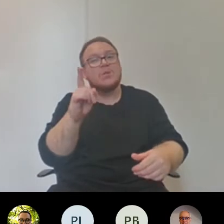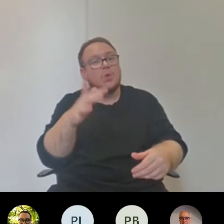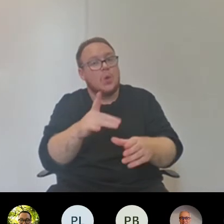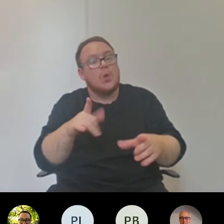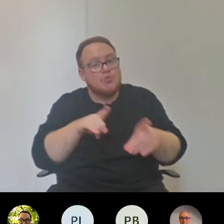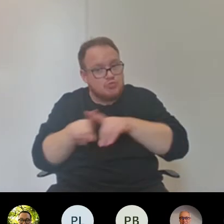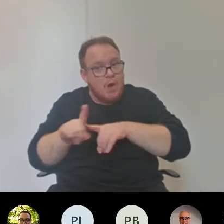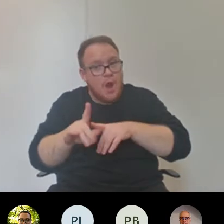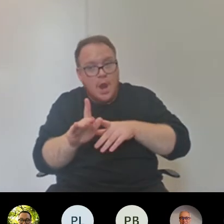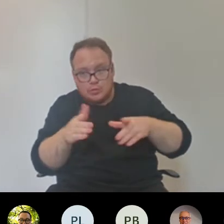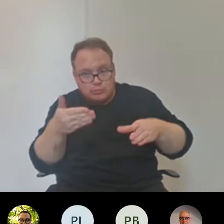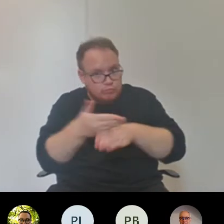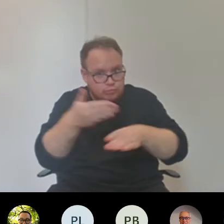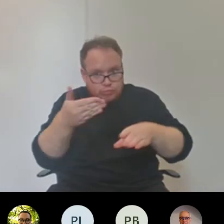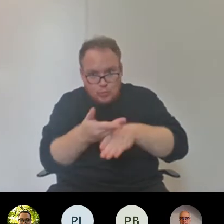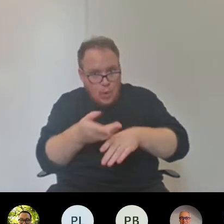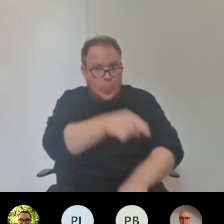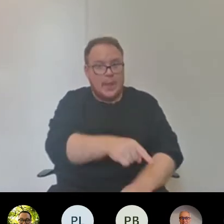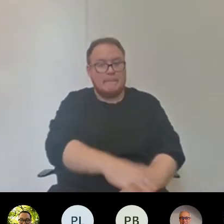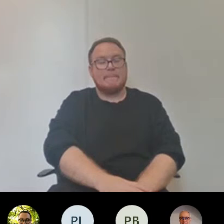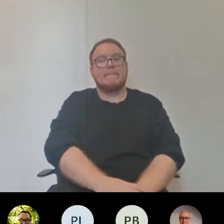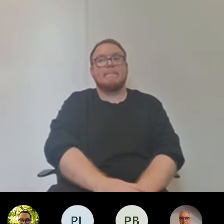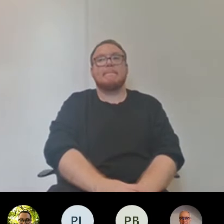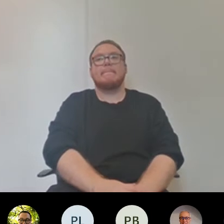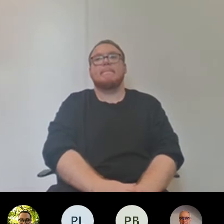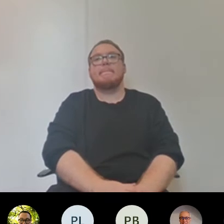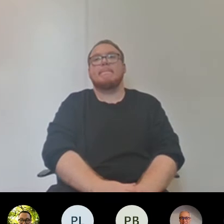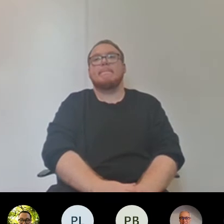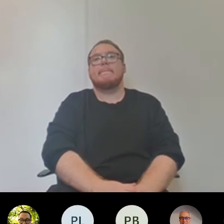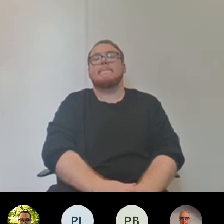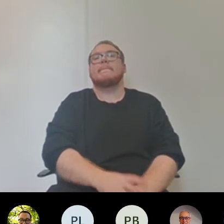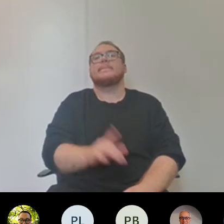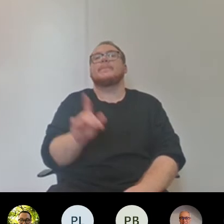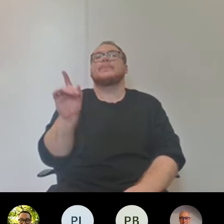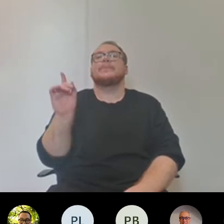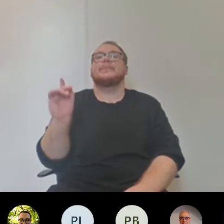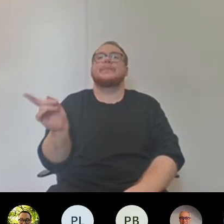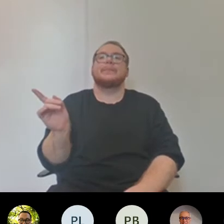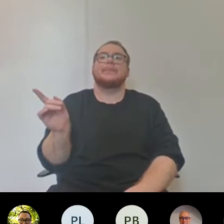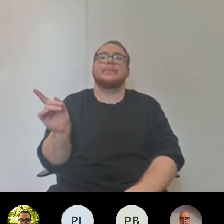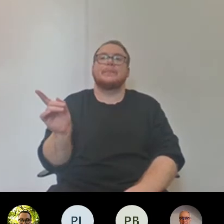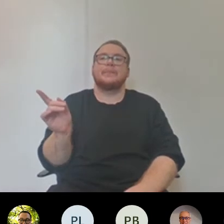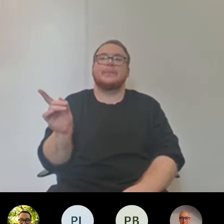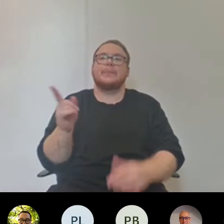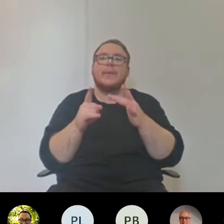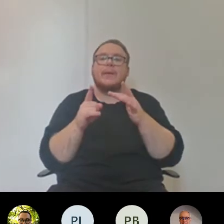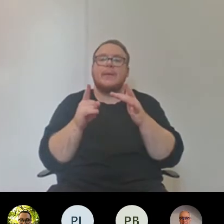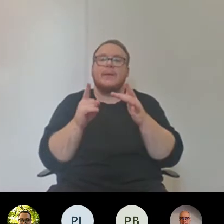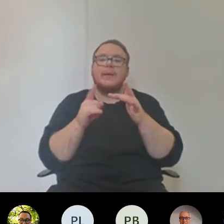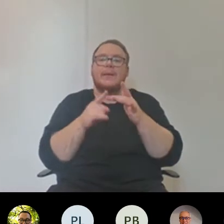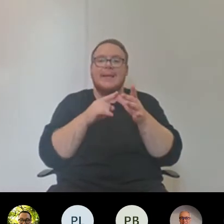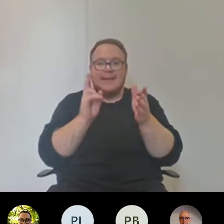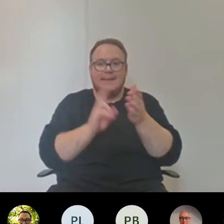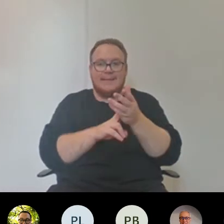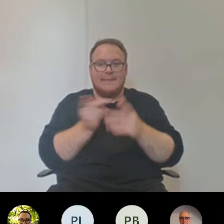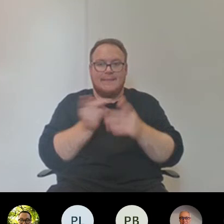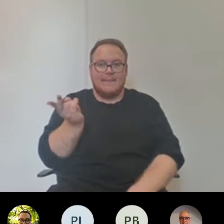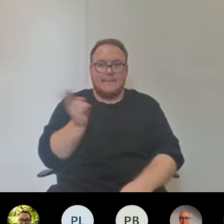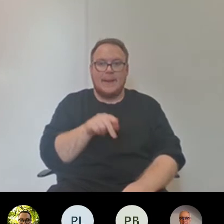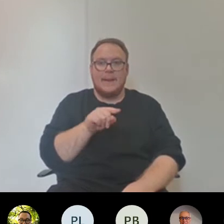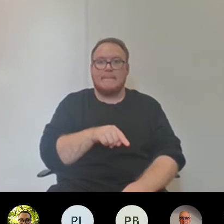on. Alison, if I could quickly just come back on that, and then I can go on to the maternity. Yes, very quickly. Yeah, could